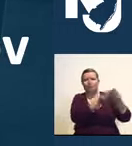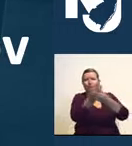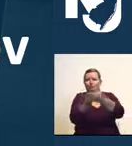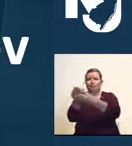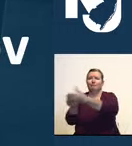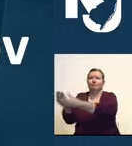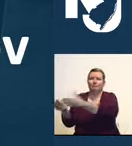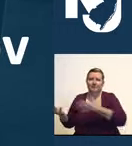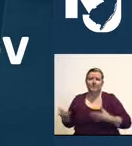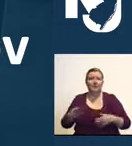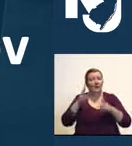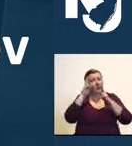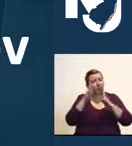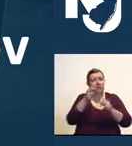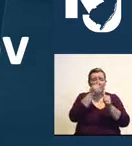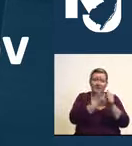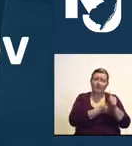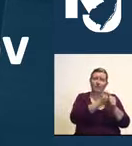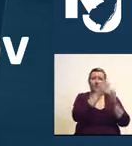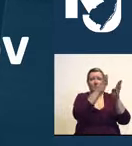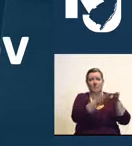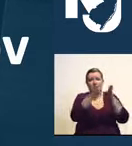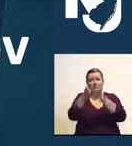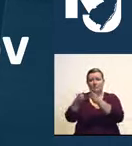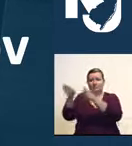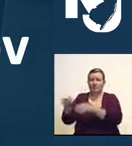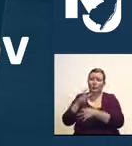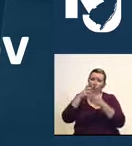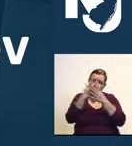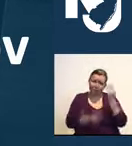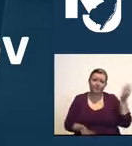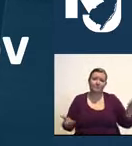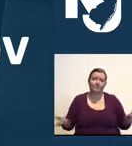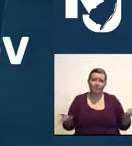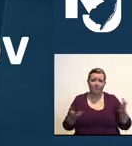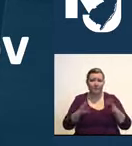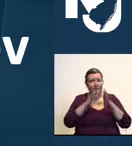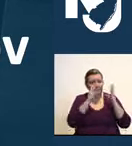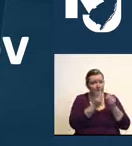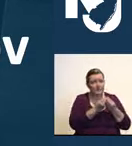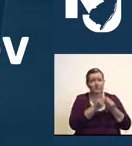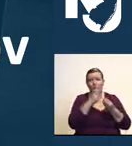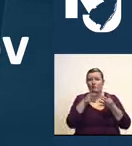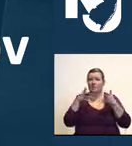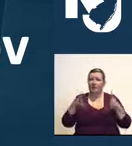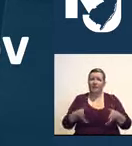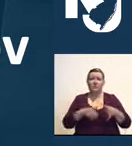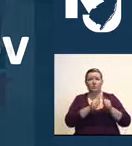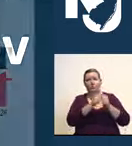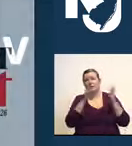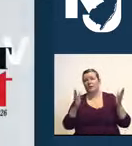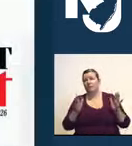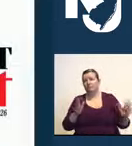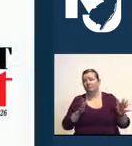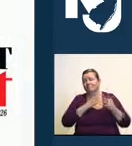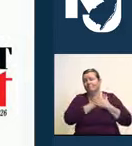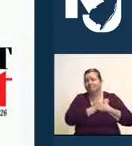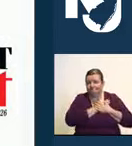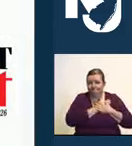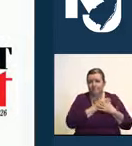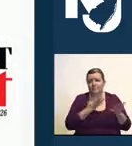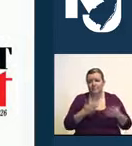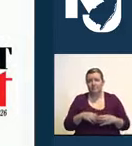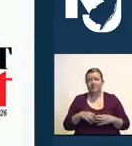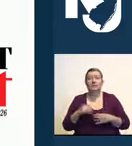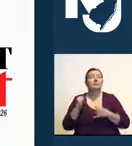We honor every New Jerseyan we've lost and every family left behind to remember them. Next up, I want to give recognition to one of